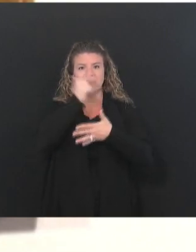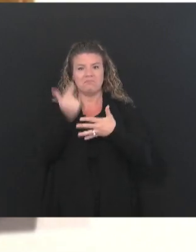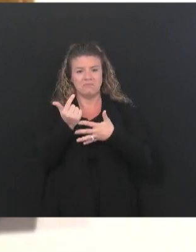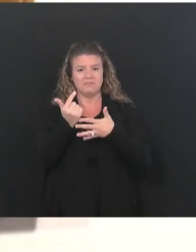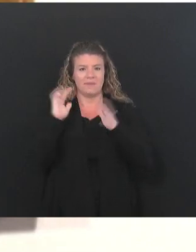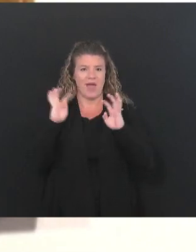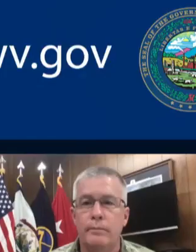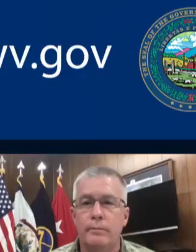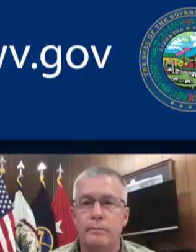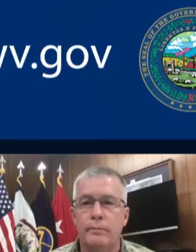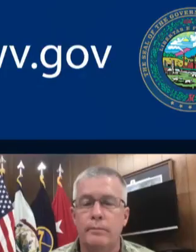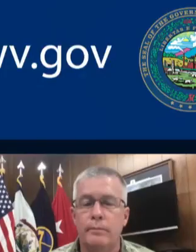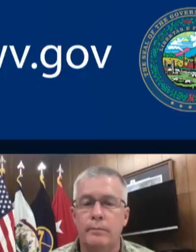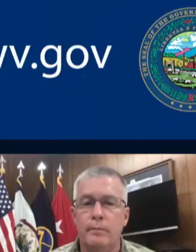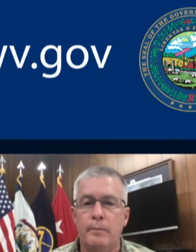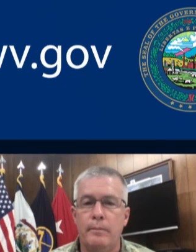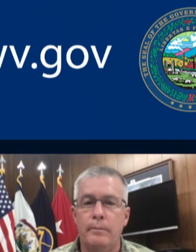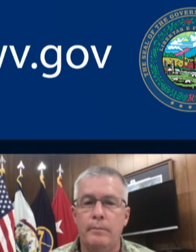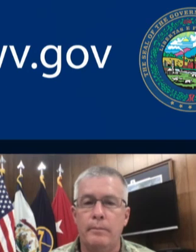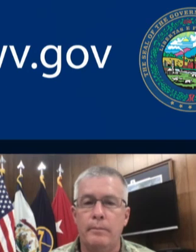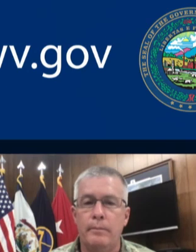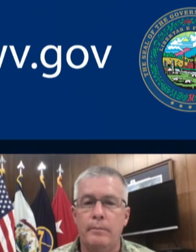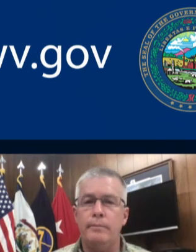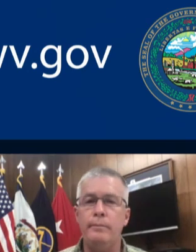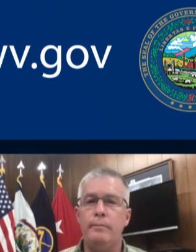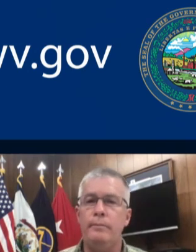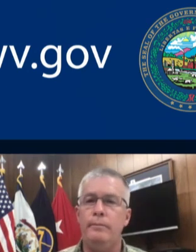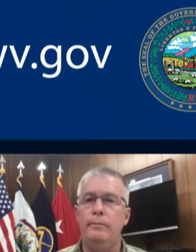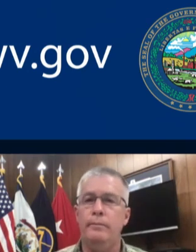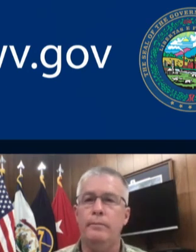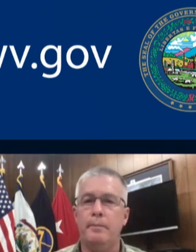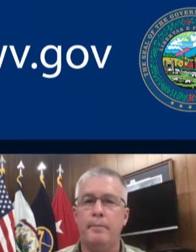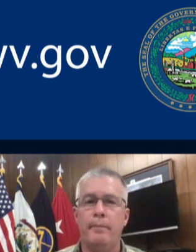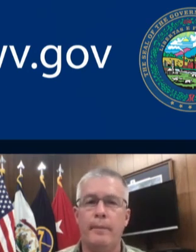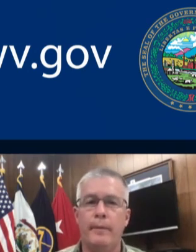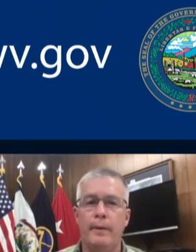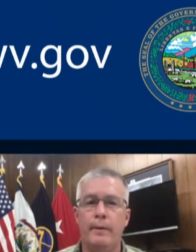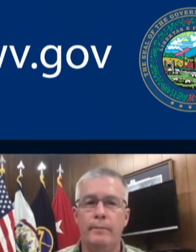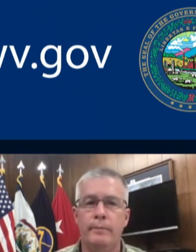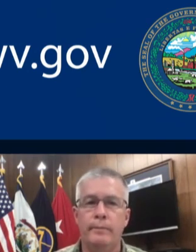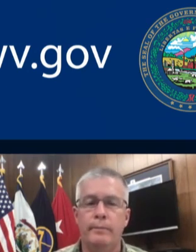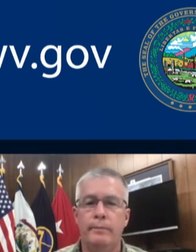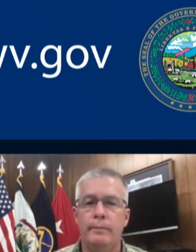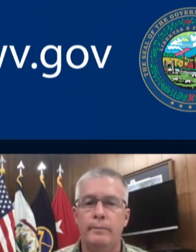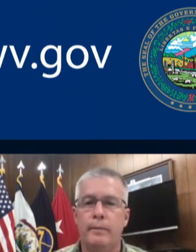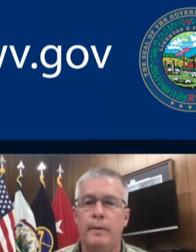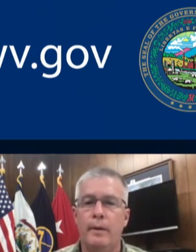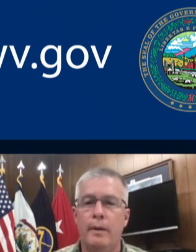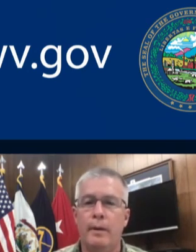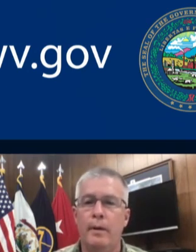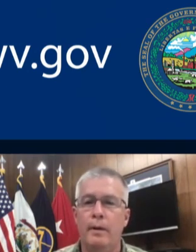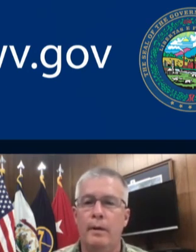you. Thank you, Dr. Marsh. Next, we'll go to Major General Hoyer with the West Virginia National Guard.